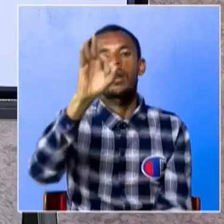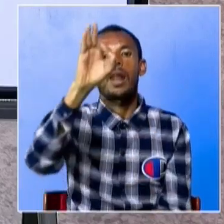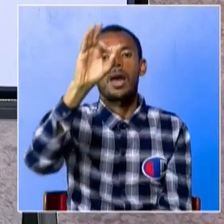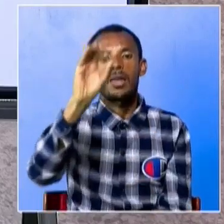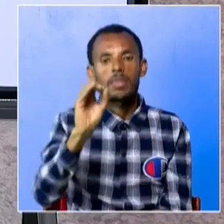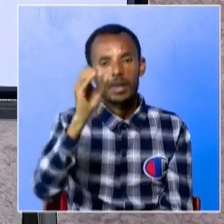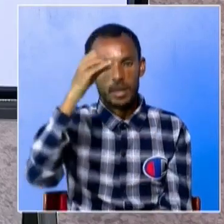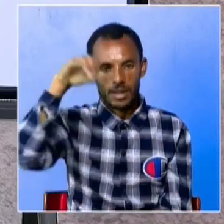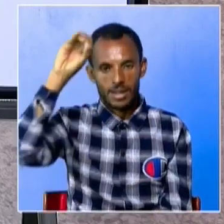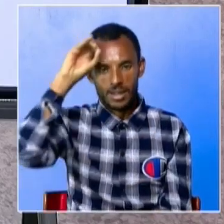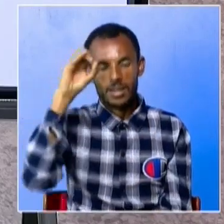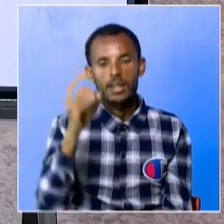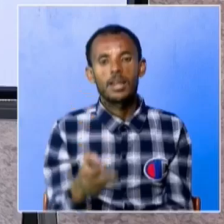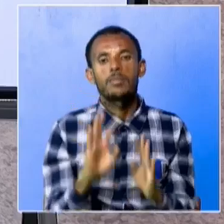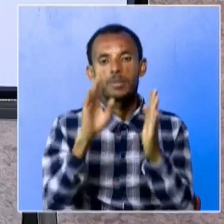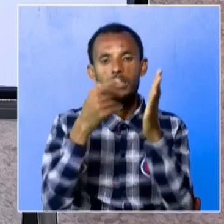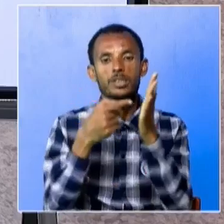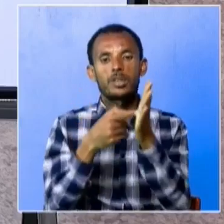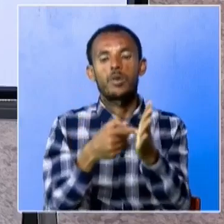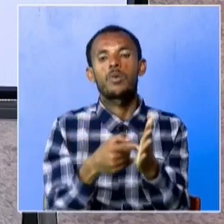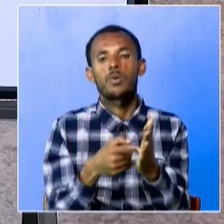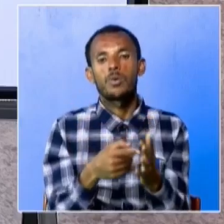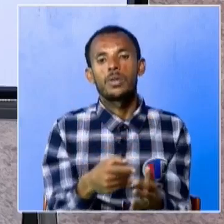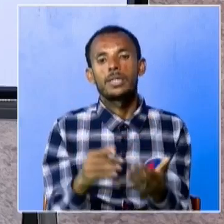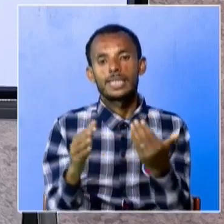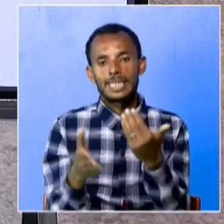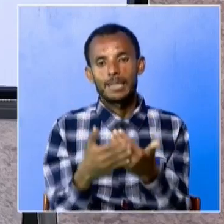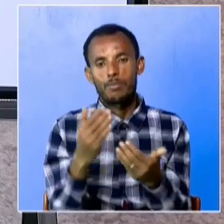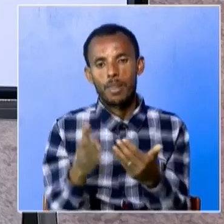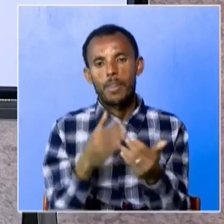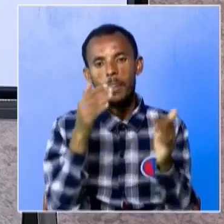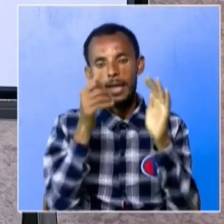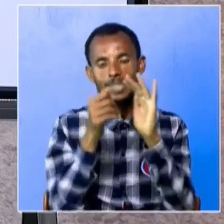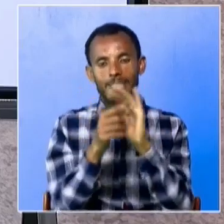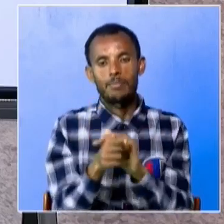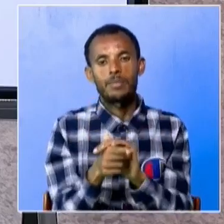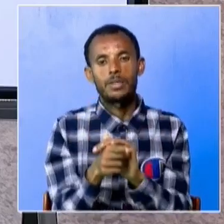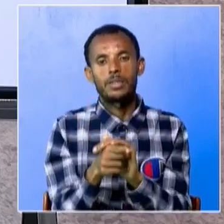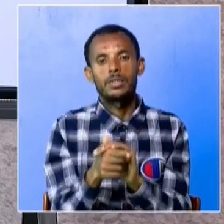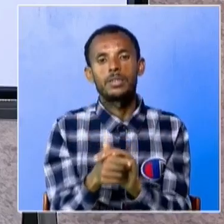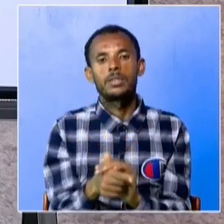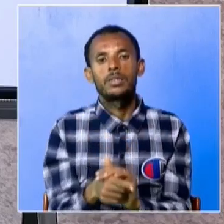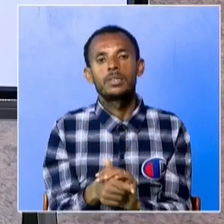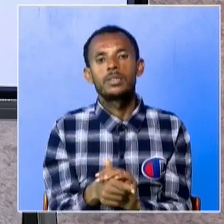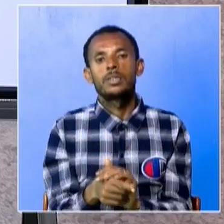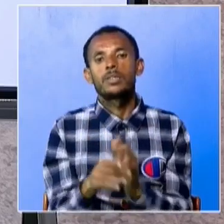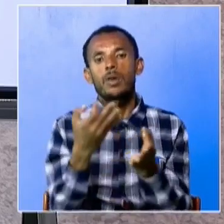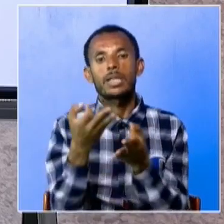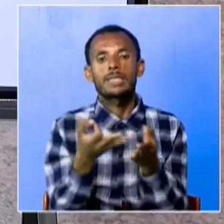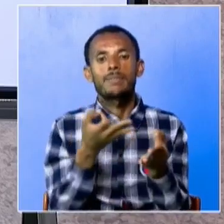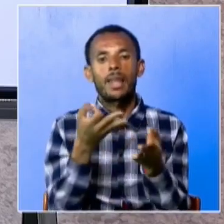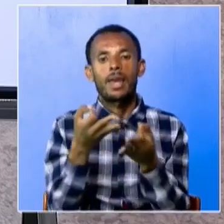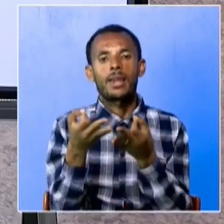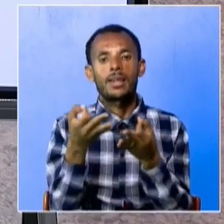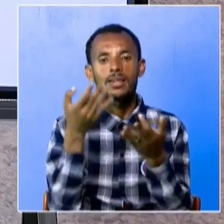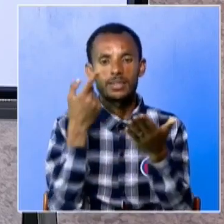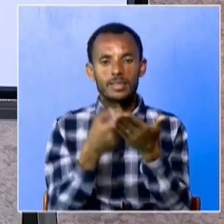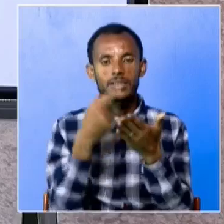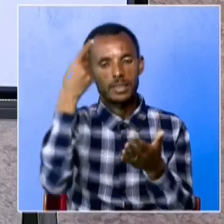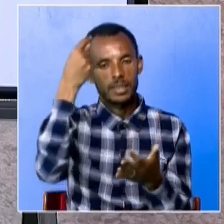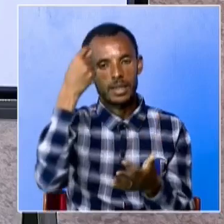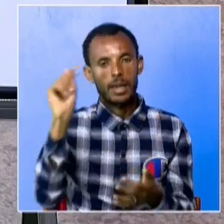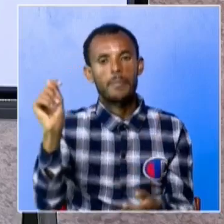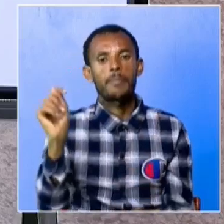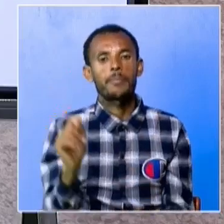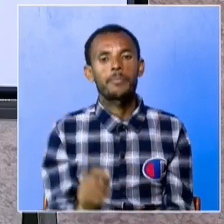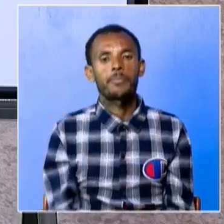right? So let me show you a simple example to explain this theorem,